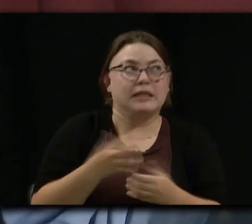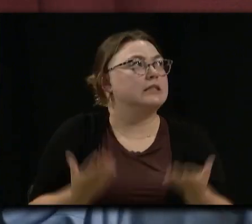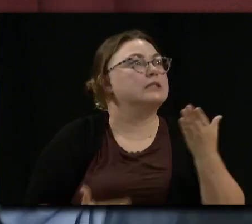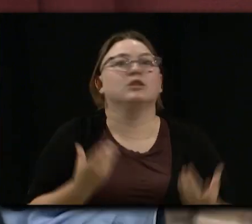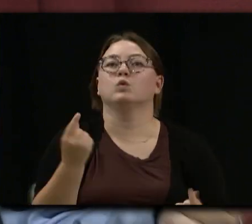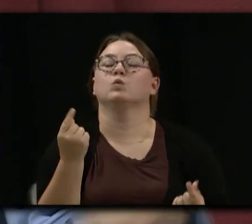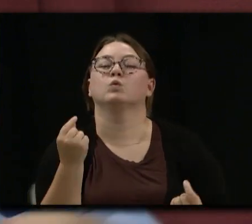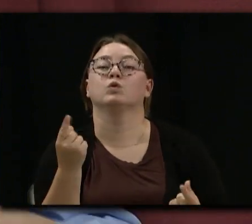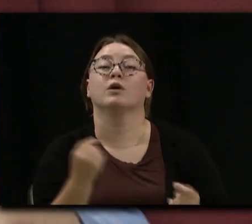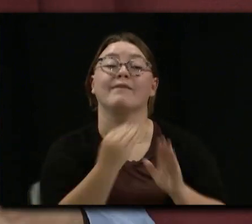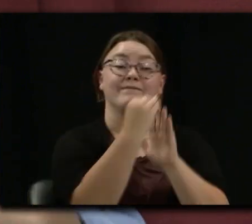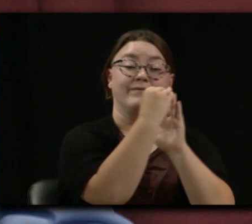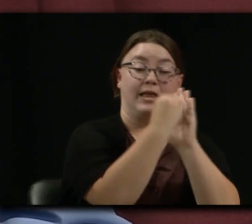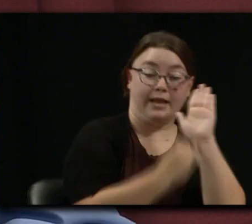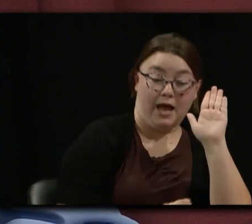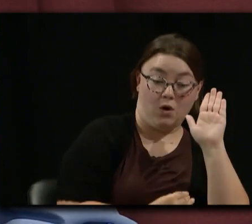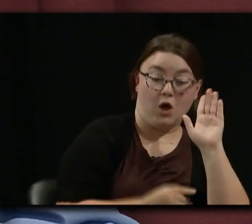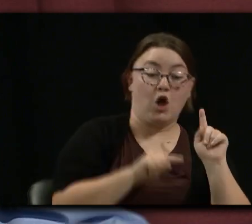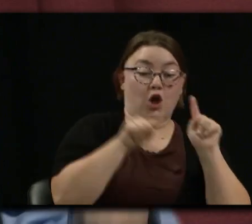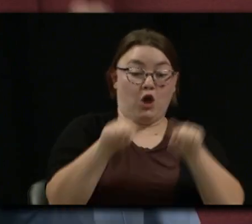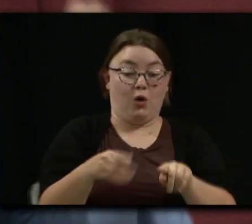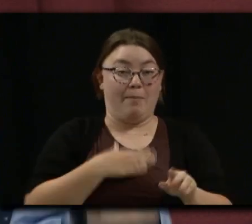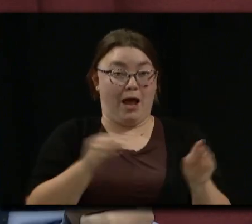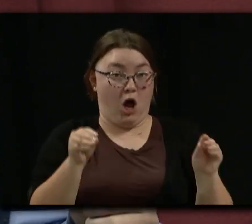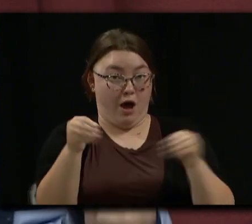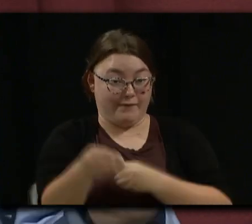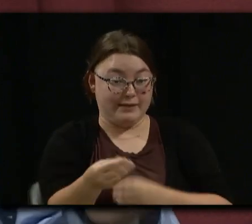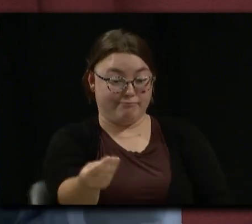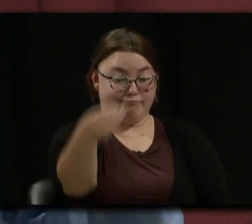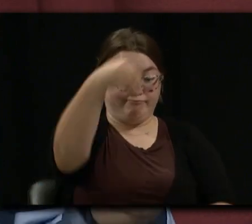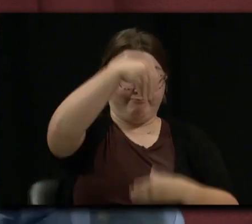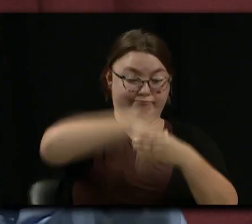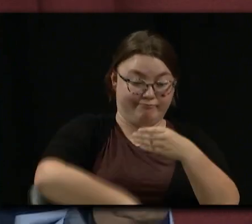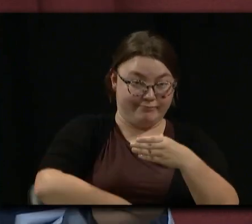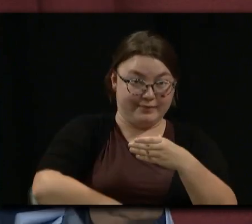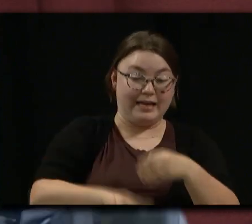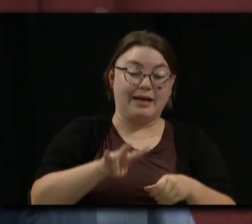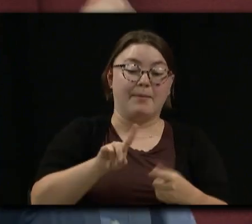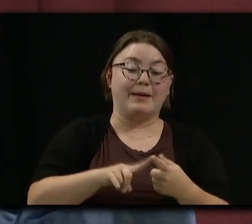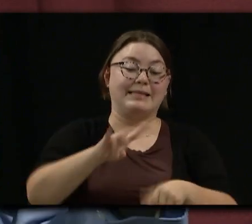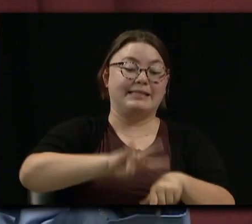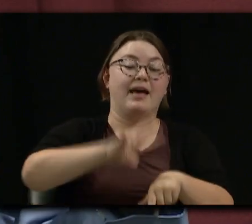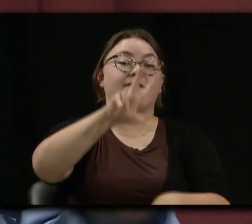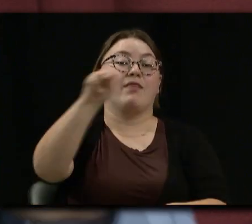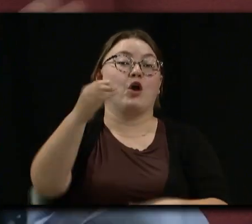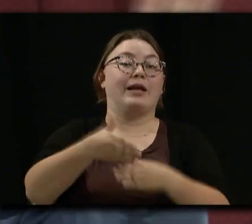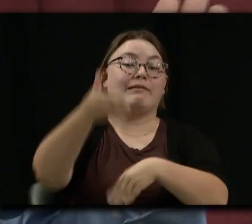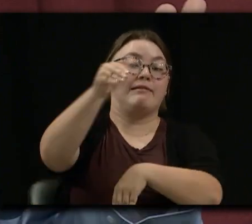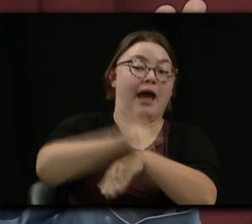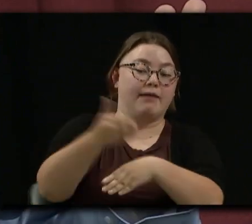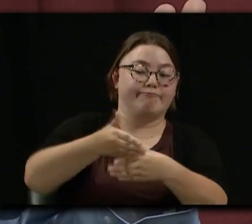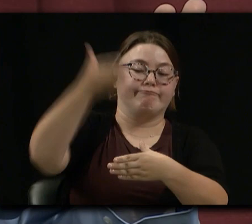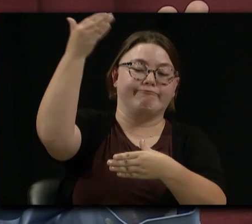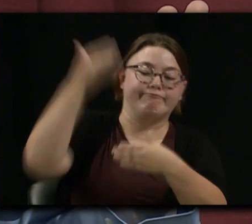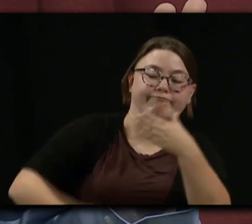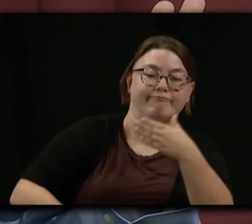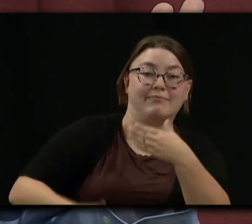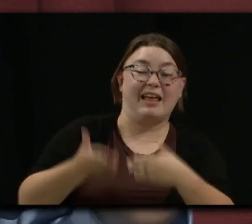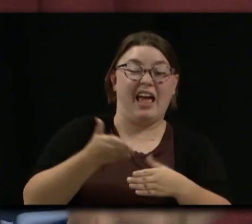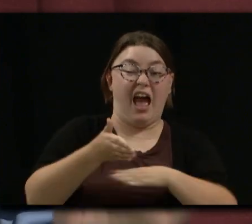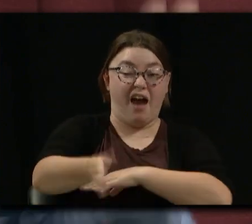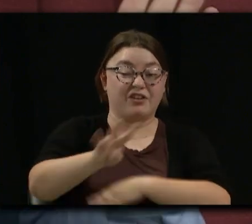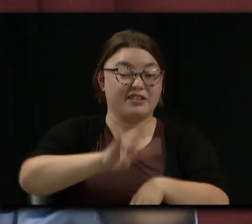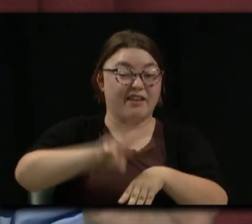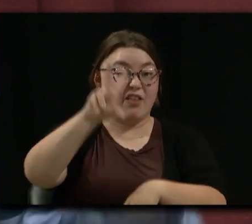fill out the ballot and drop it off at our drop box. That has to be done by 7:30 on Election Day. After 7:30, it won't count.